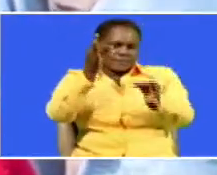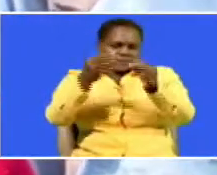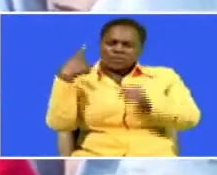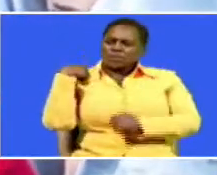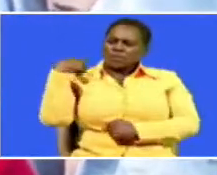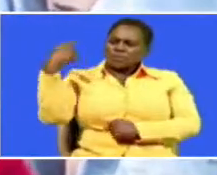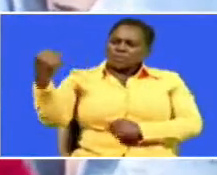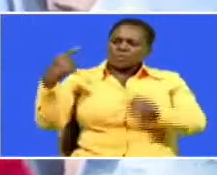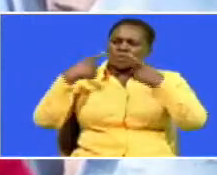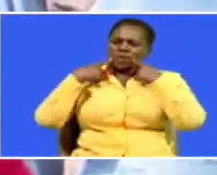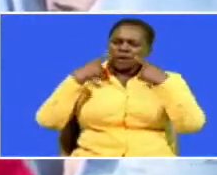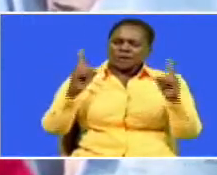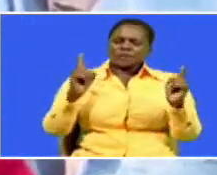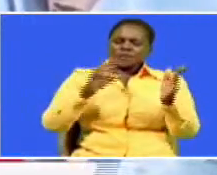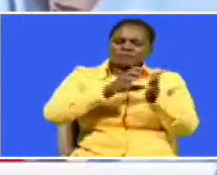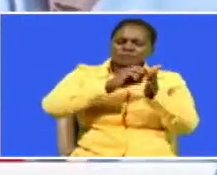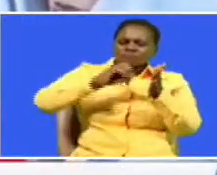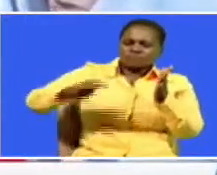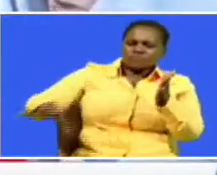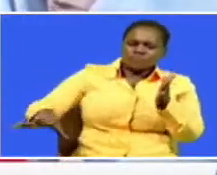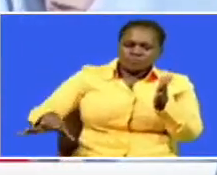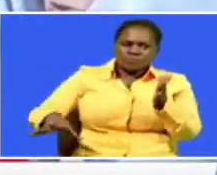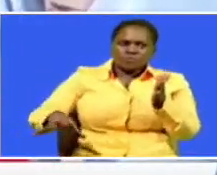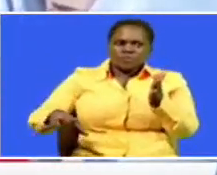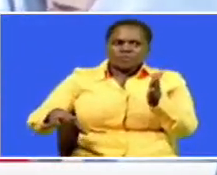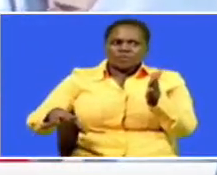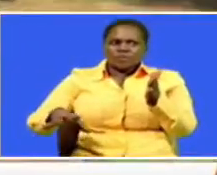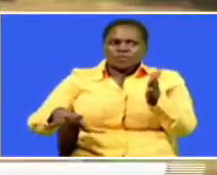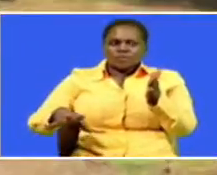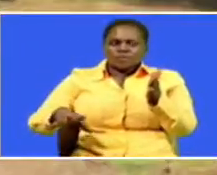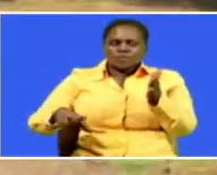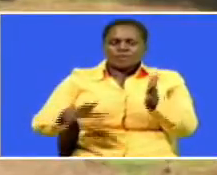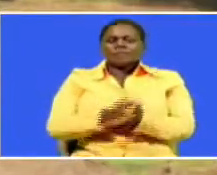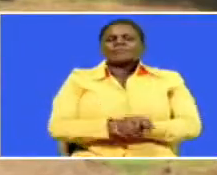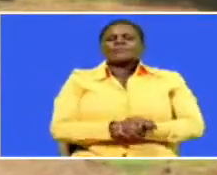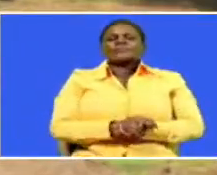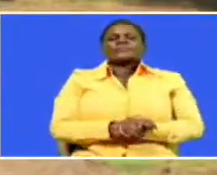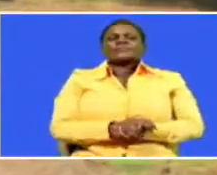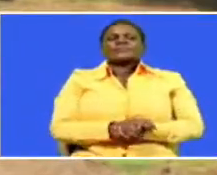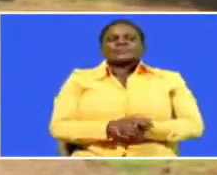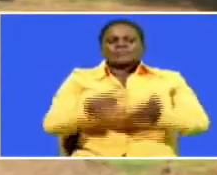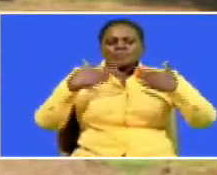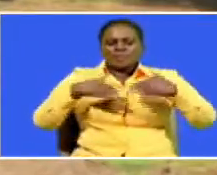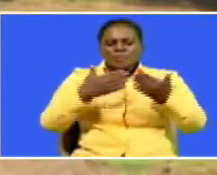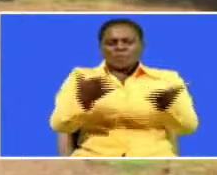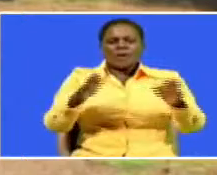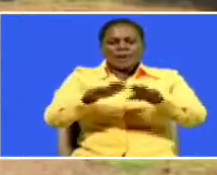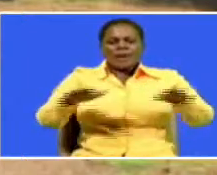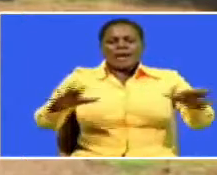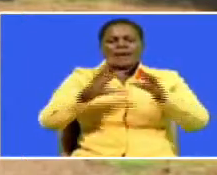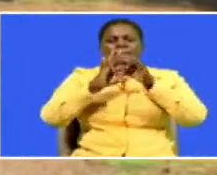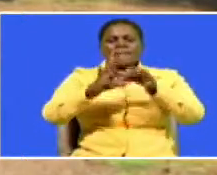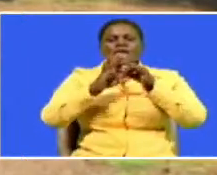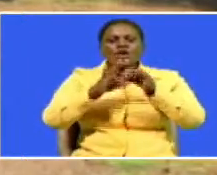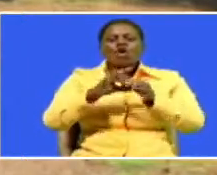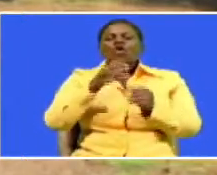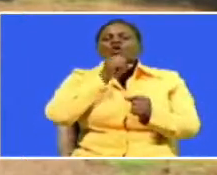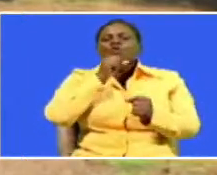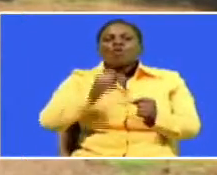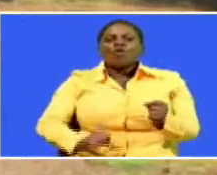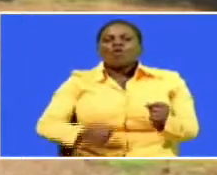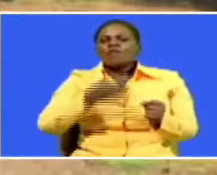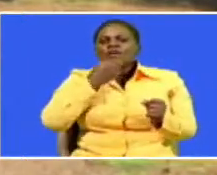yesterday dismissing the said three appeals. According to the squatters, the land belonged to their